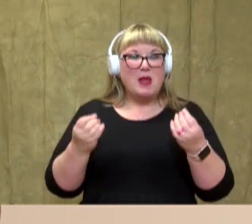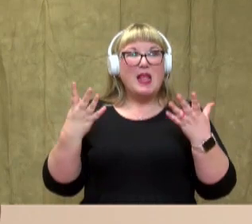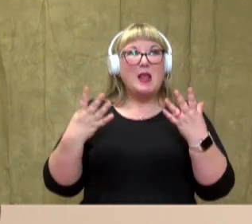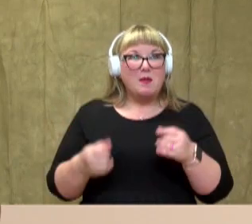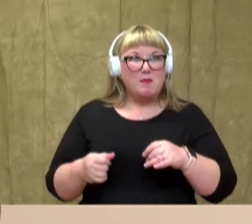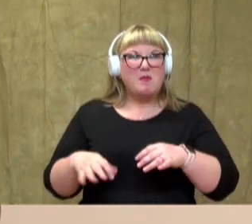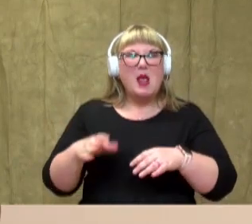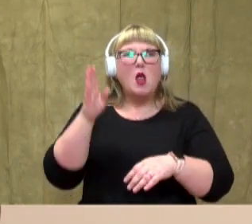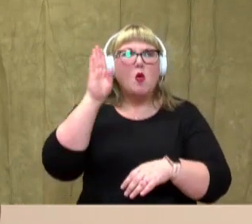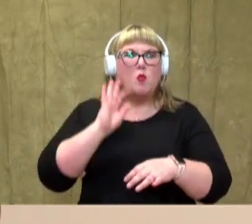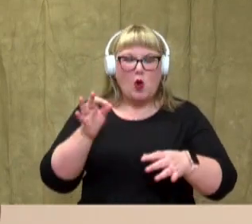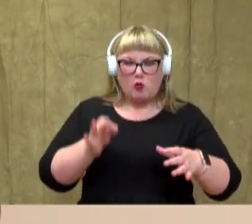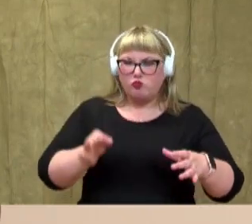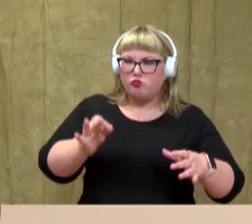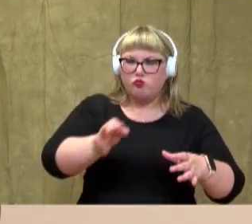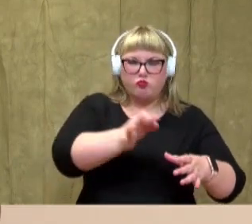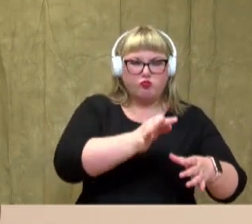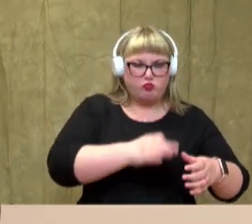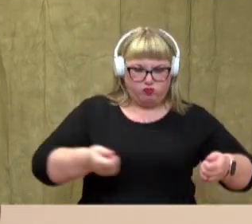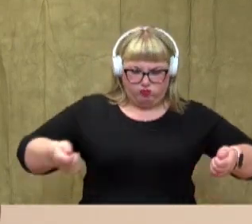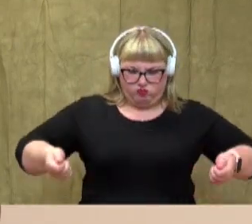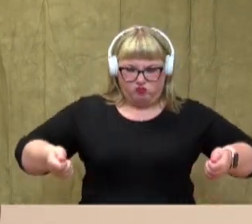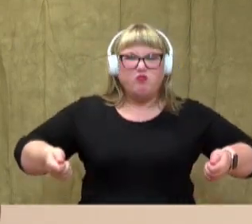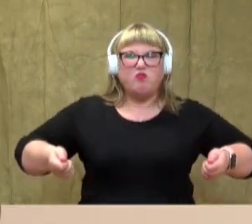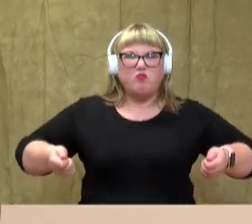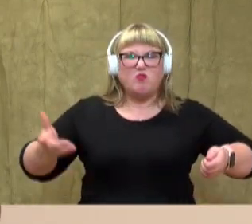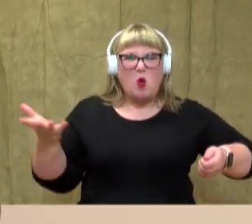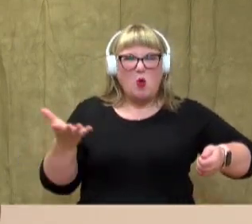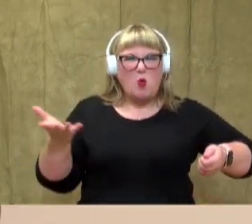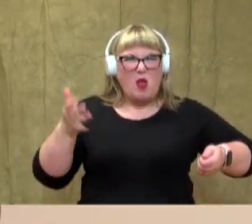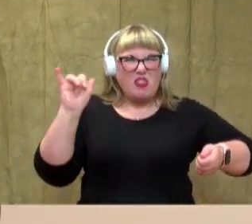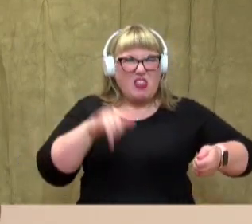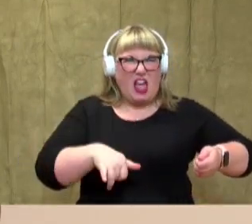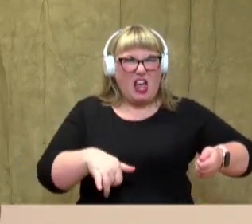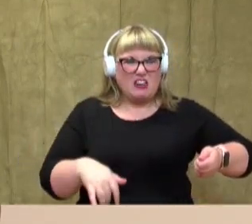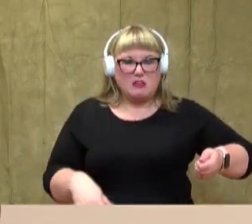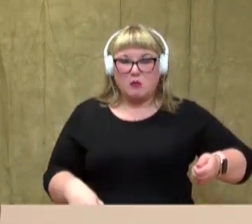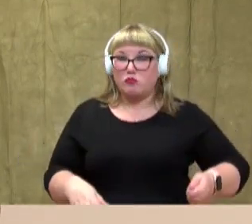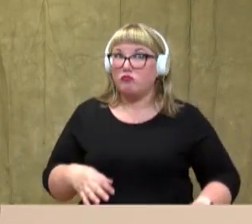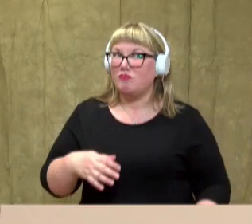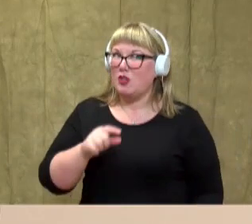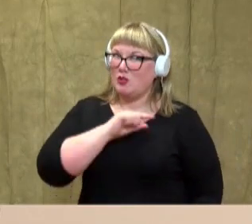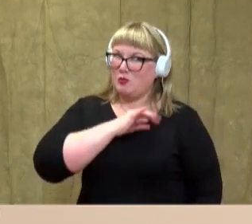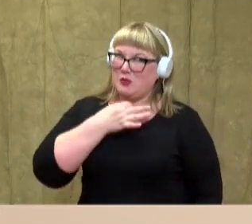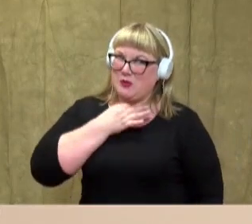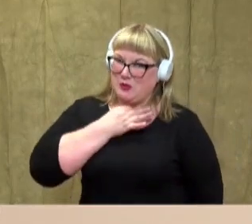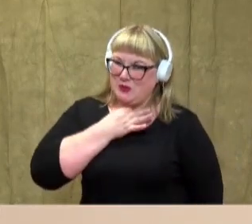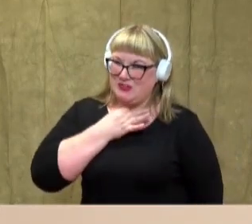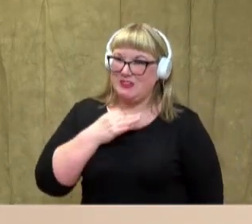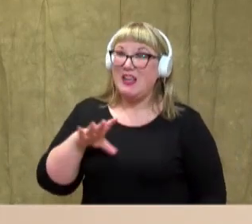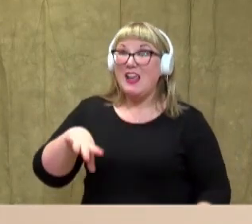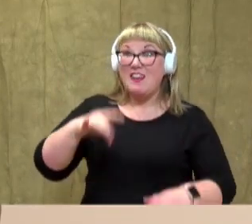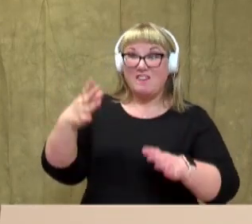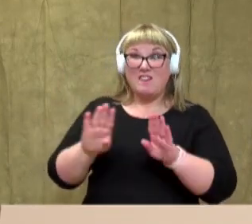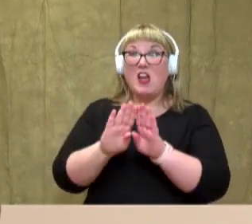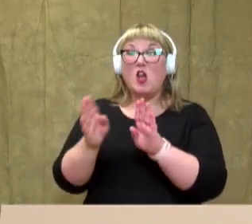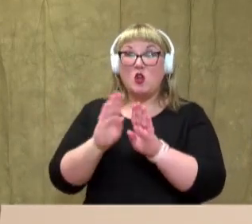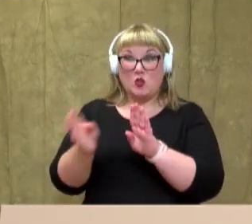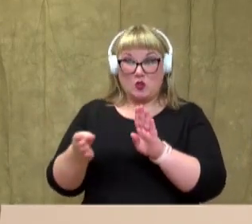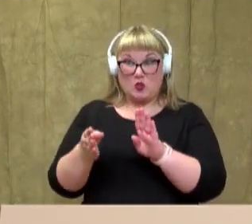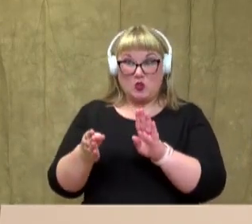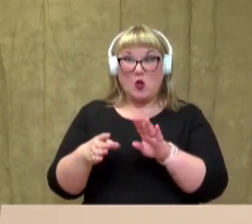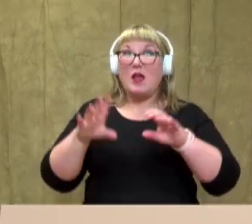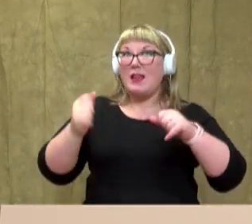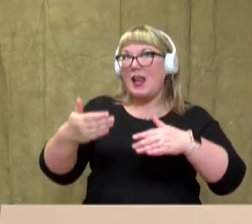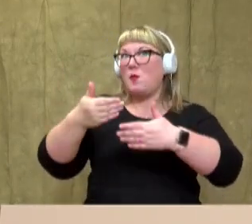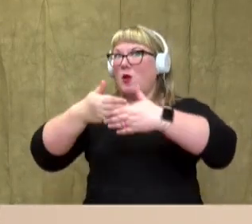dots. What were all those dots? George was curious. He found a door that led to the